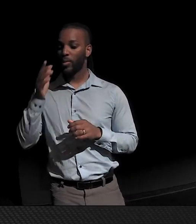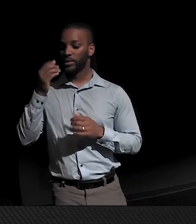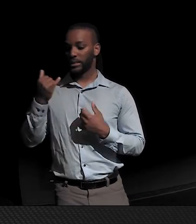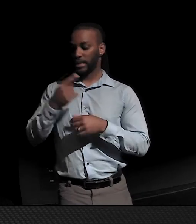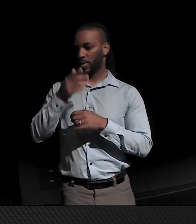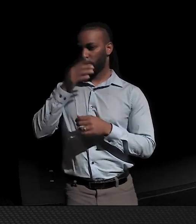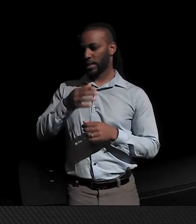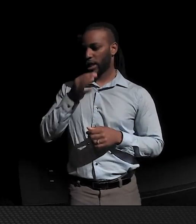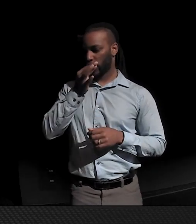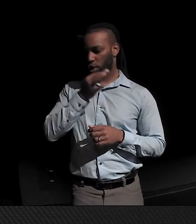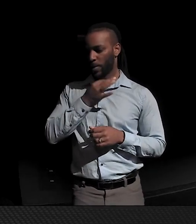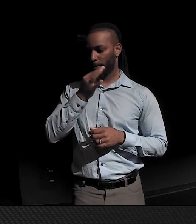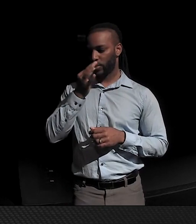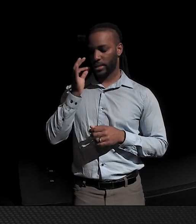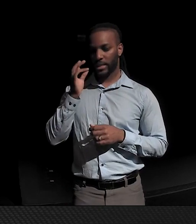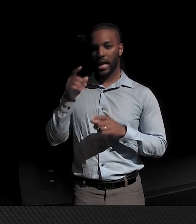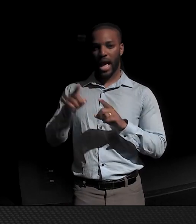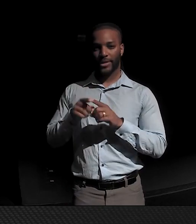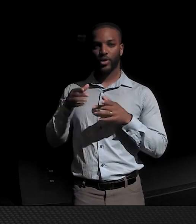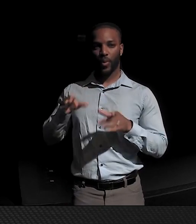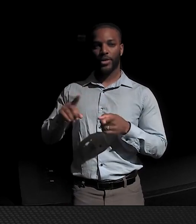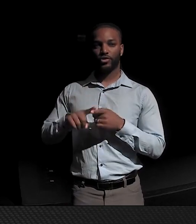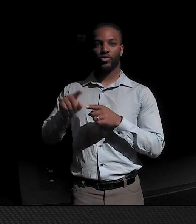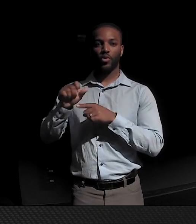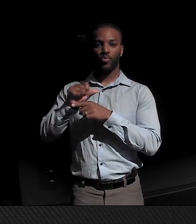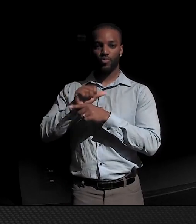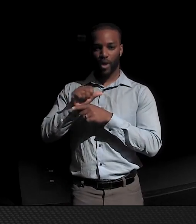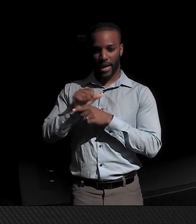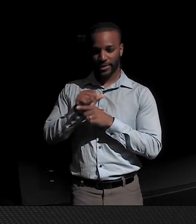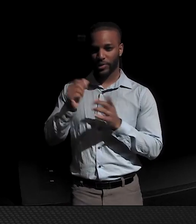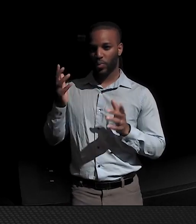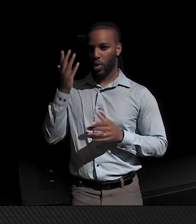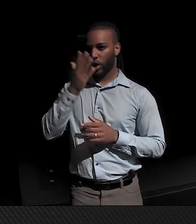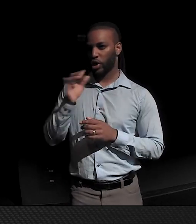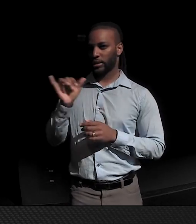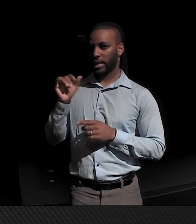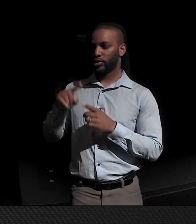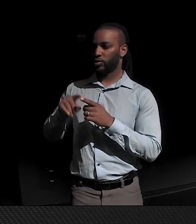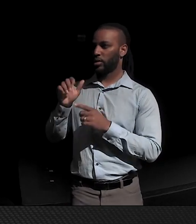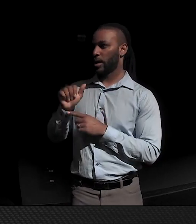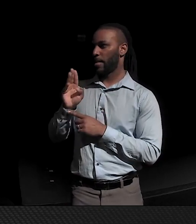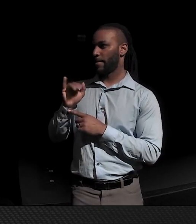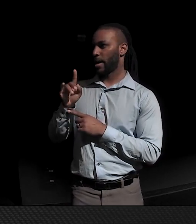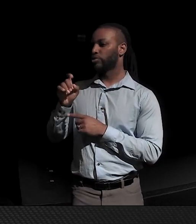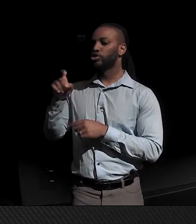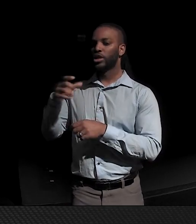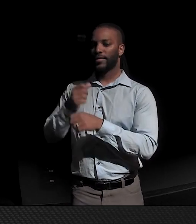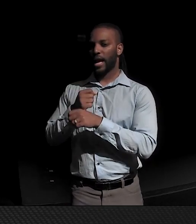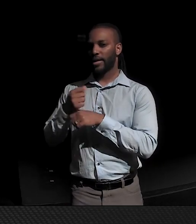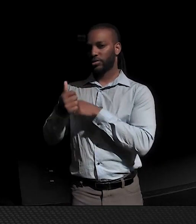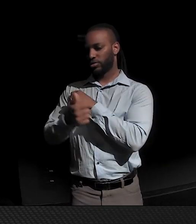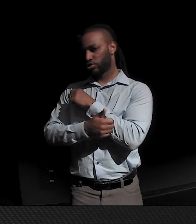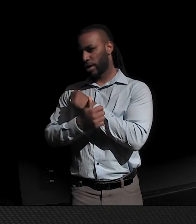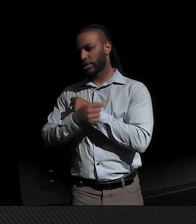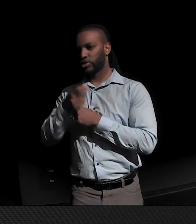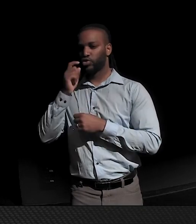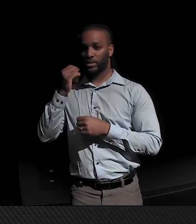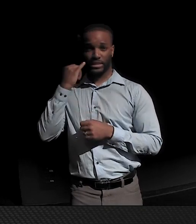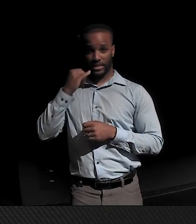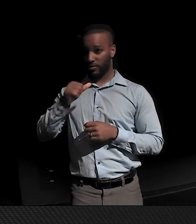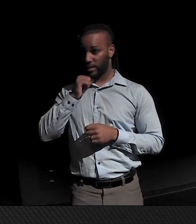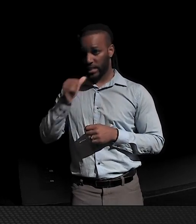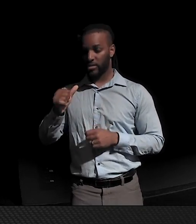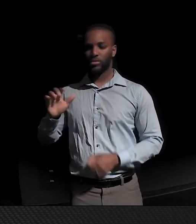communion today as a way of practicing what it looks like to abide. So you should have gotten communion when you walked in. If you